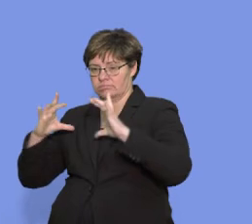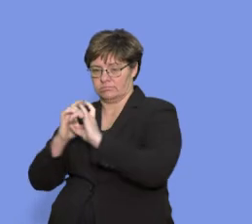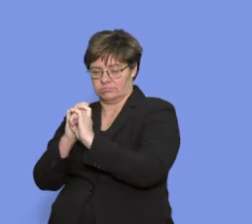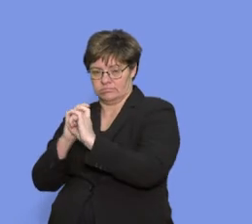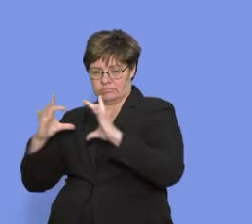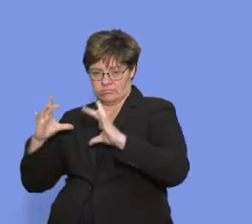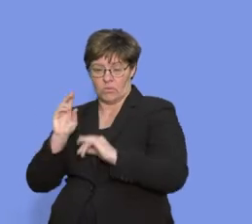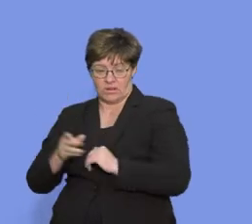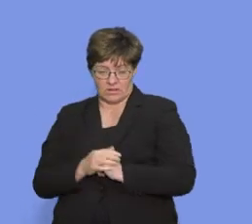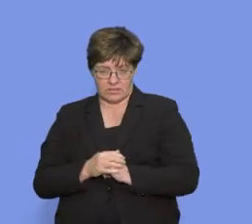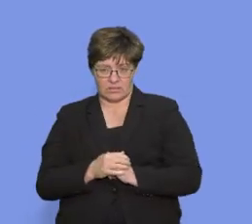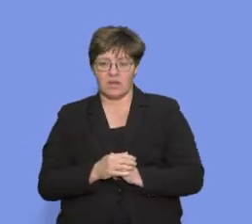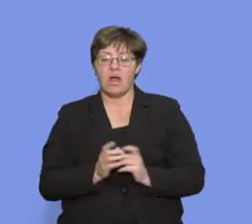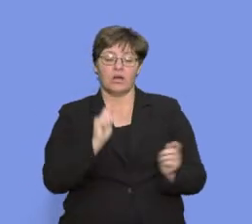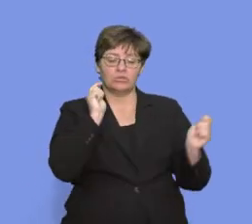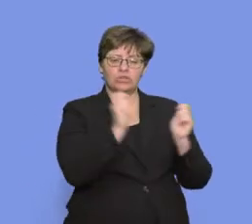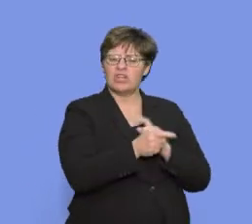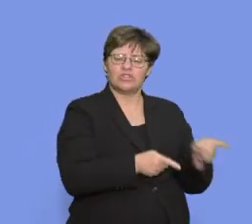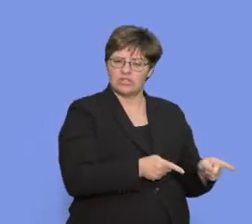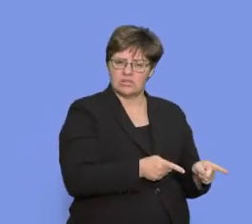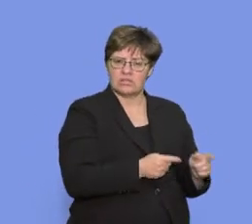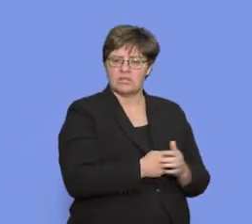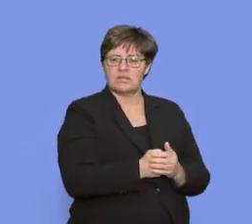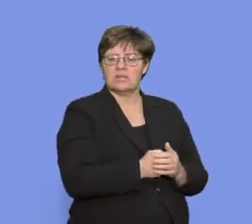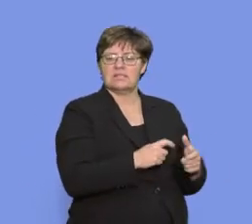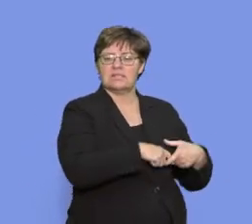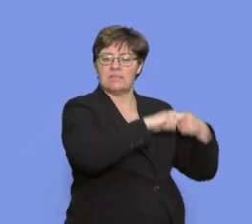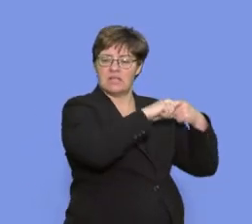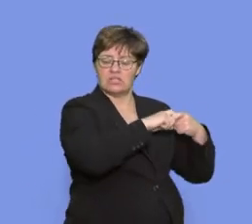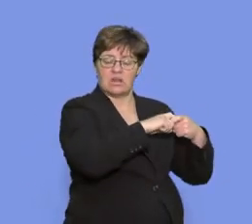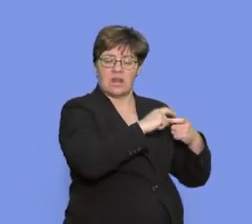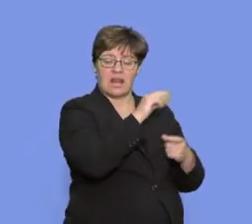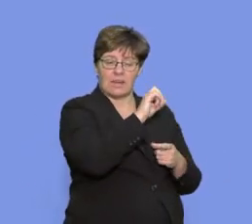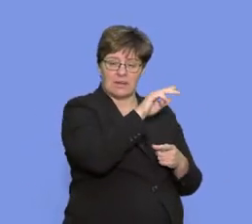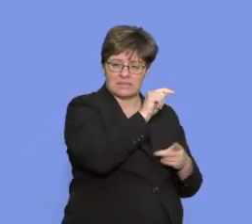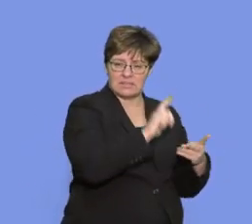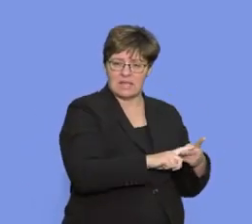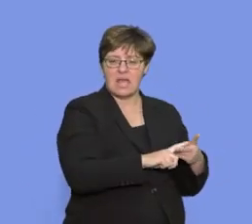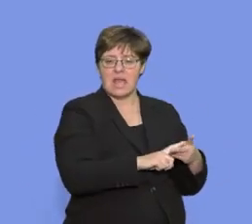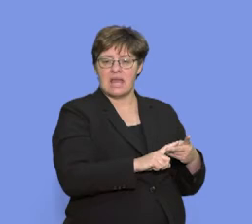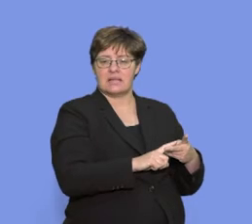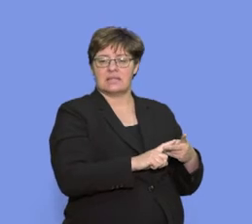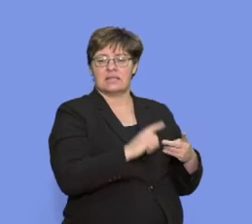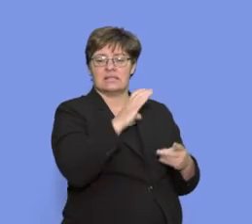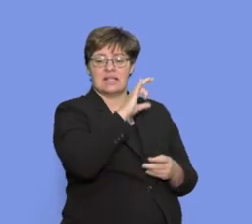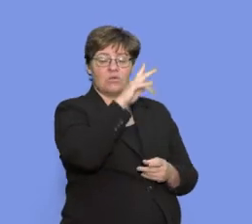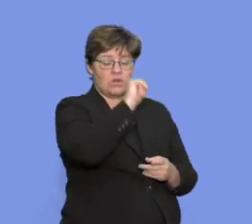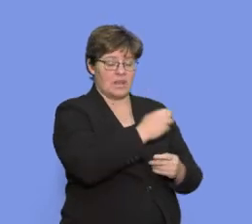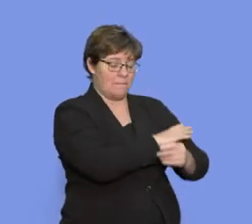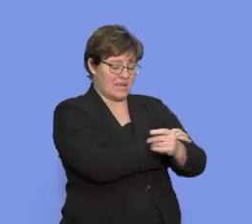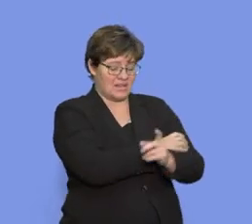dilated. What brings about the change? The suspensory ligaments and the ciliary muscle will bring about the change